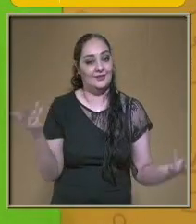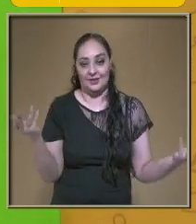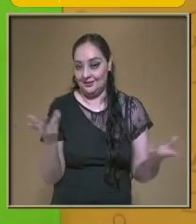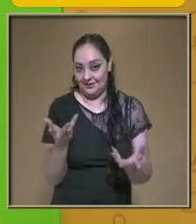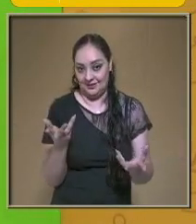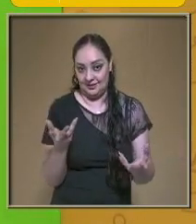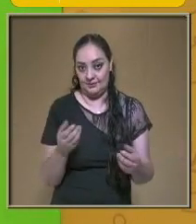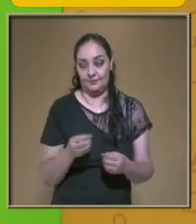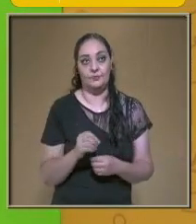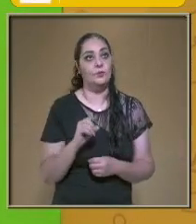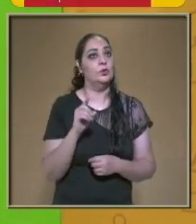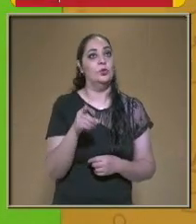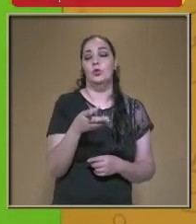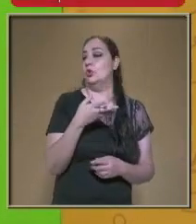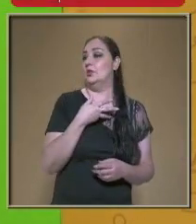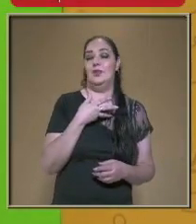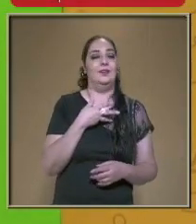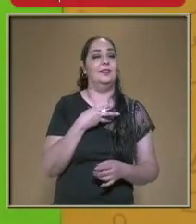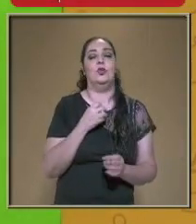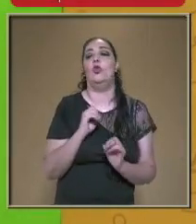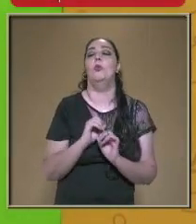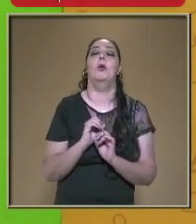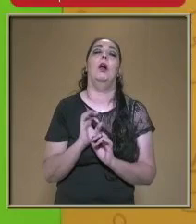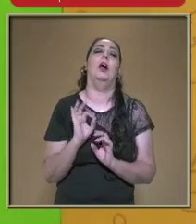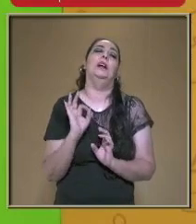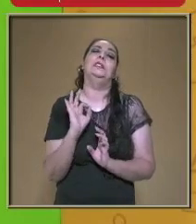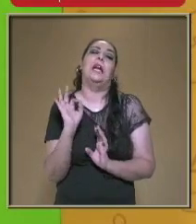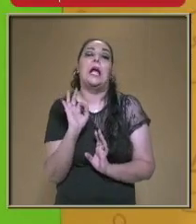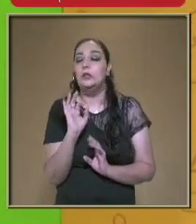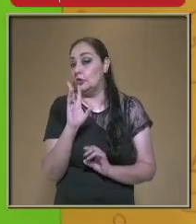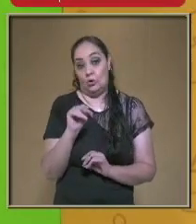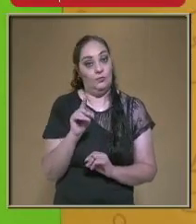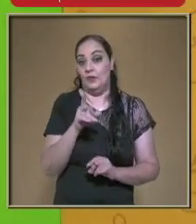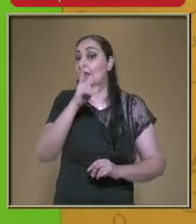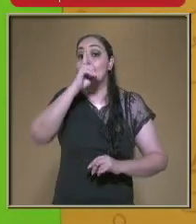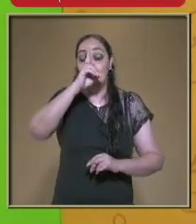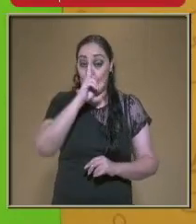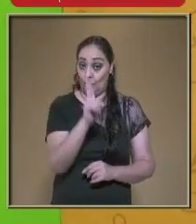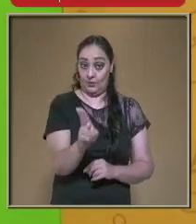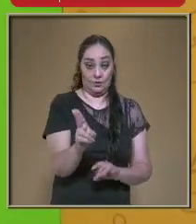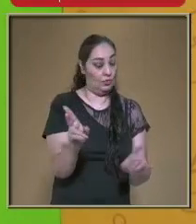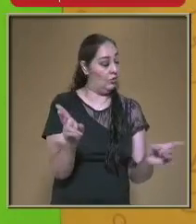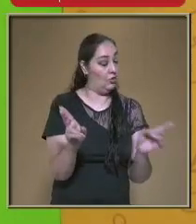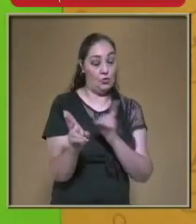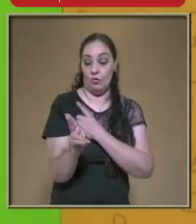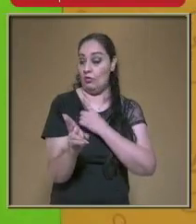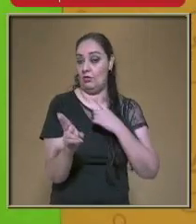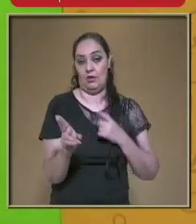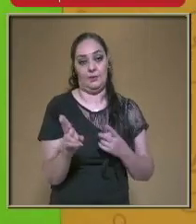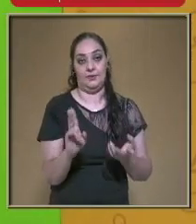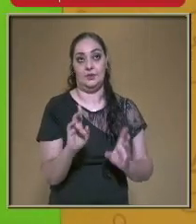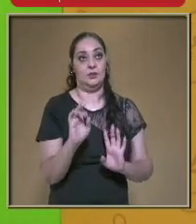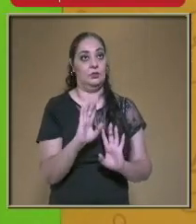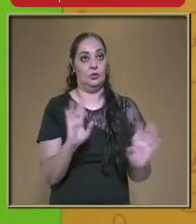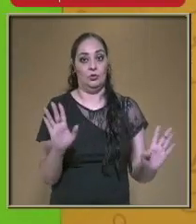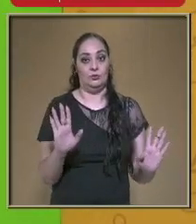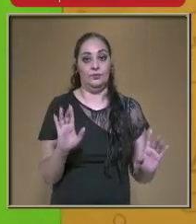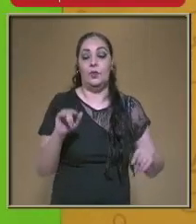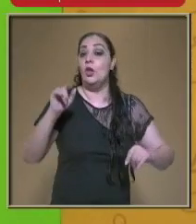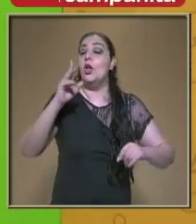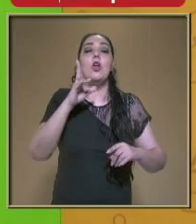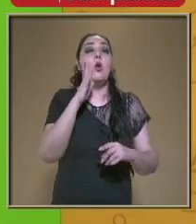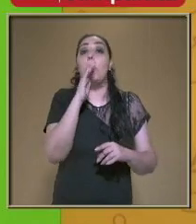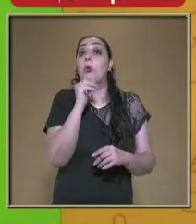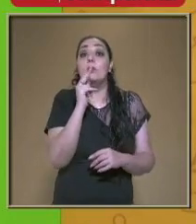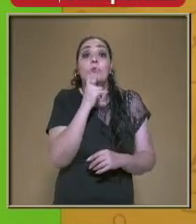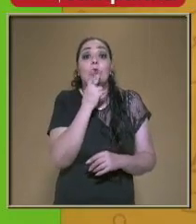you cannot do. You don't have an option, okay? It's prohibition, no. No smoking for this, in this